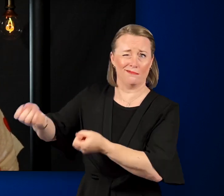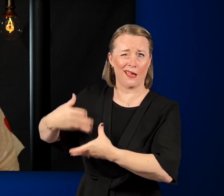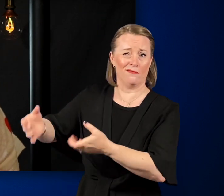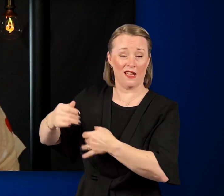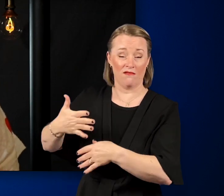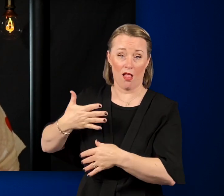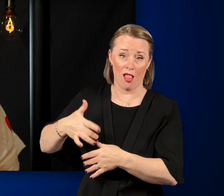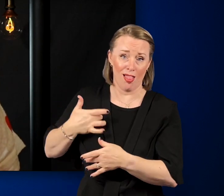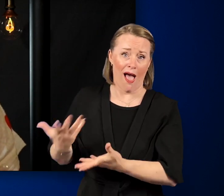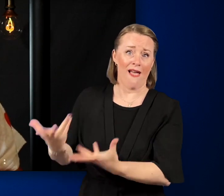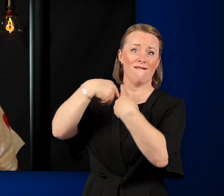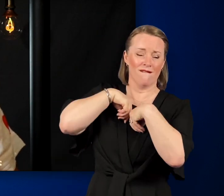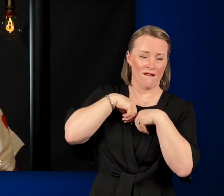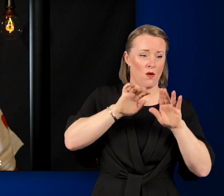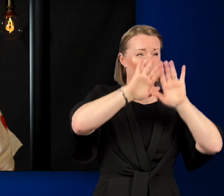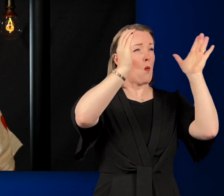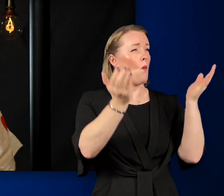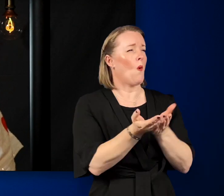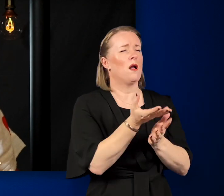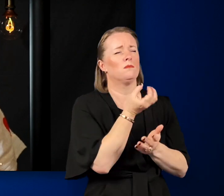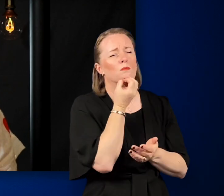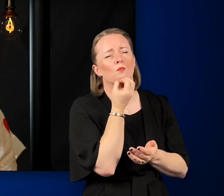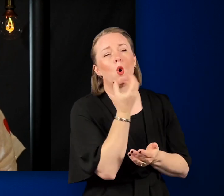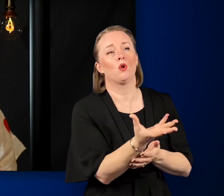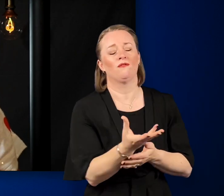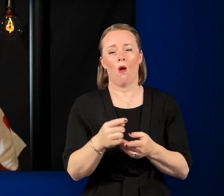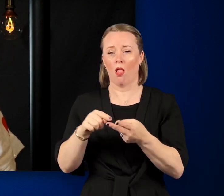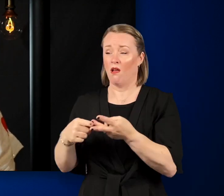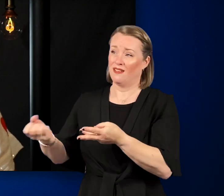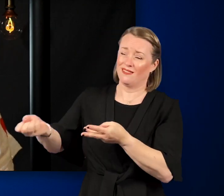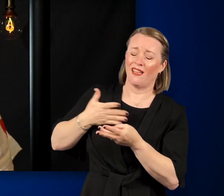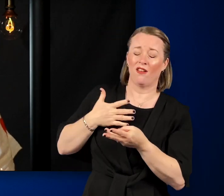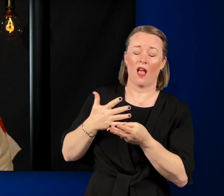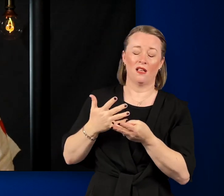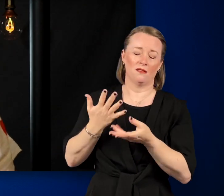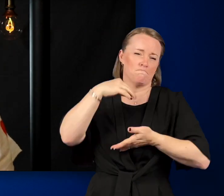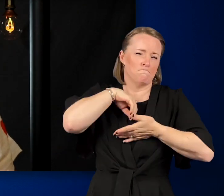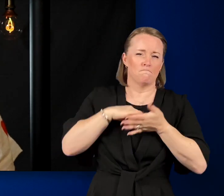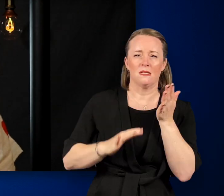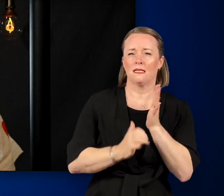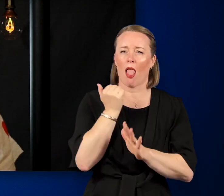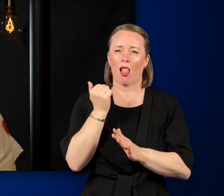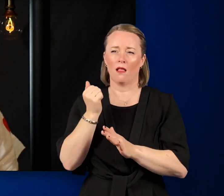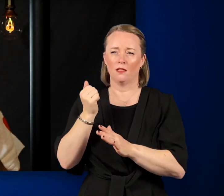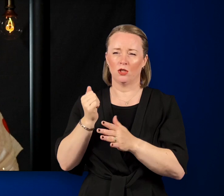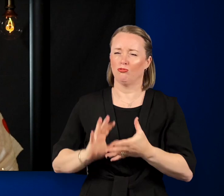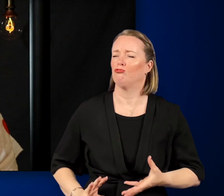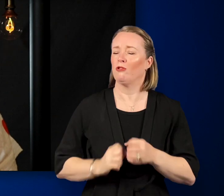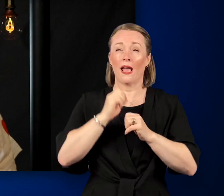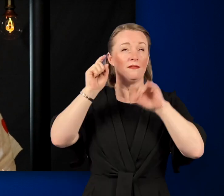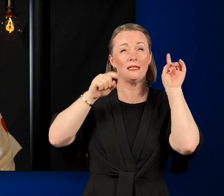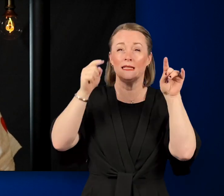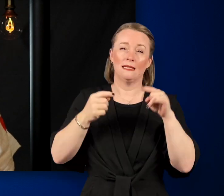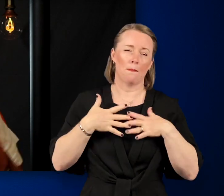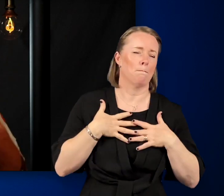to sustain us. He's given us as human beings creativity and passion and organizational ability and